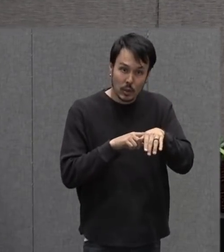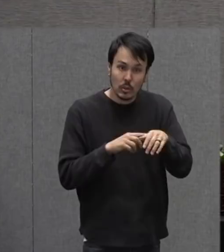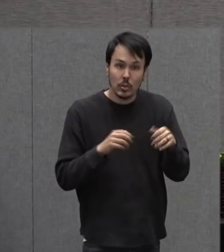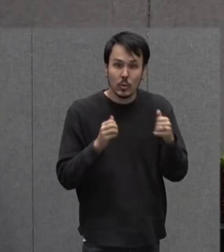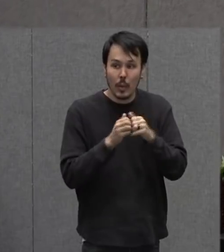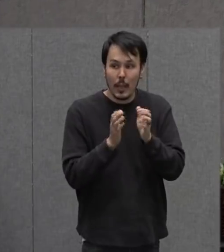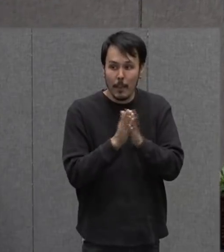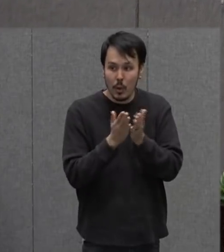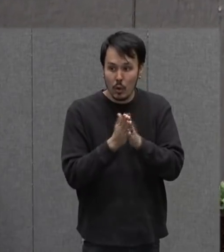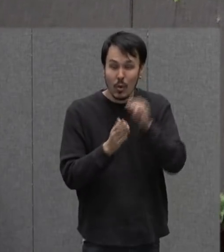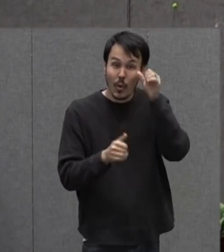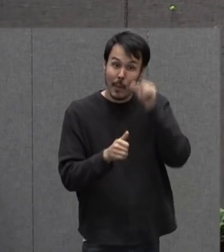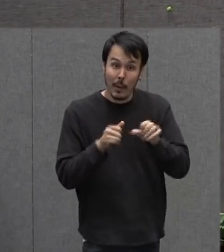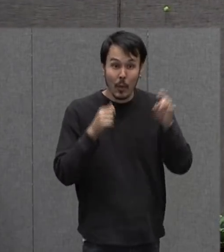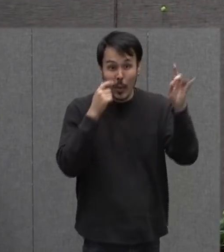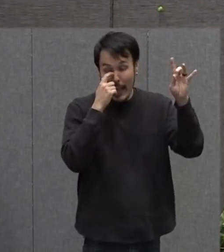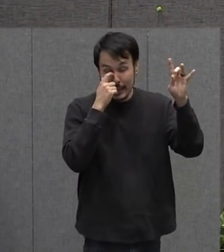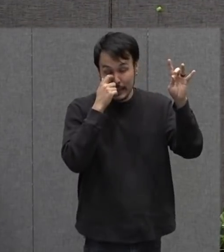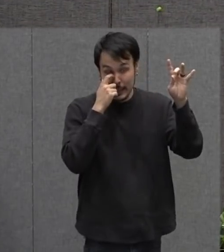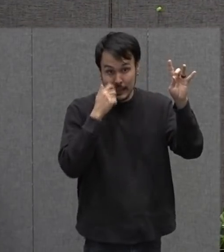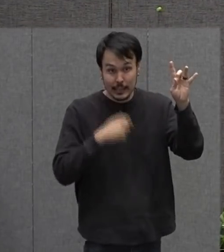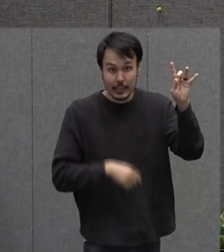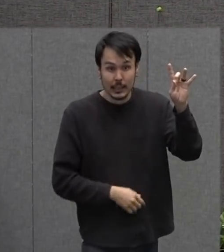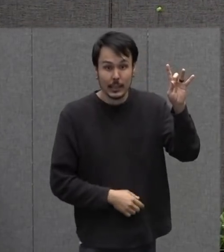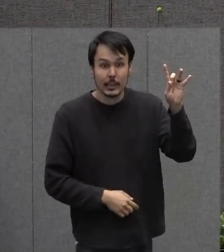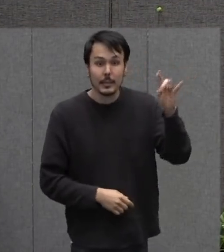Remember, there were 18 of them.